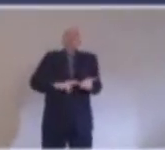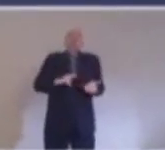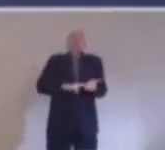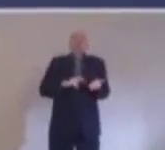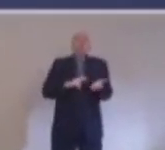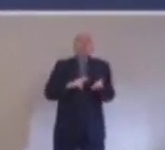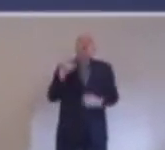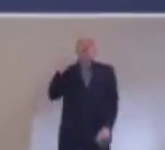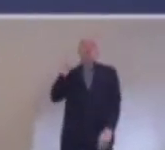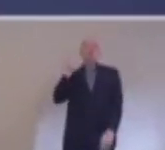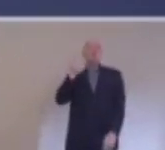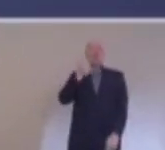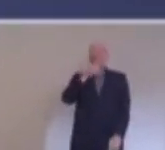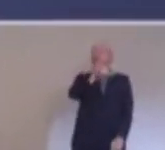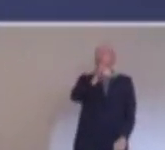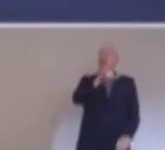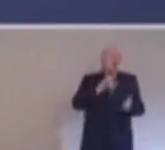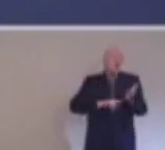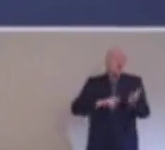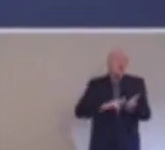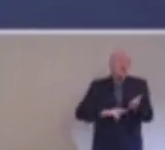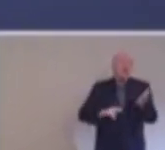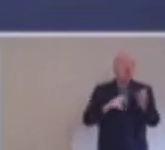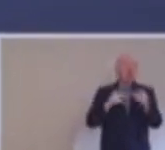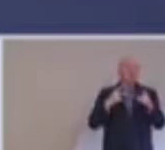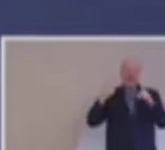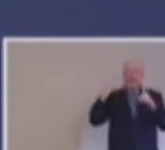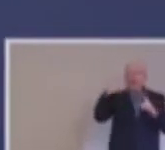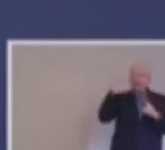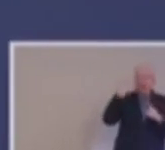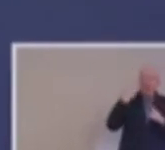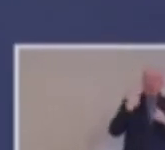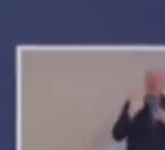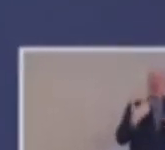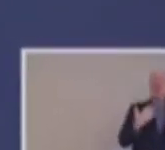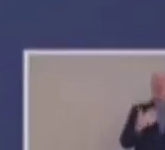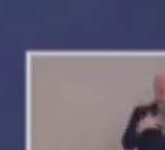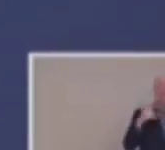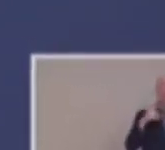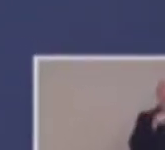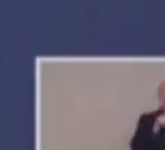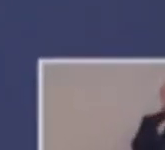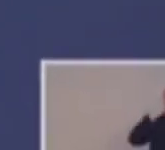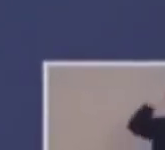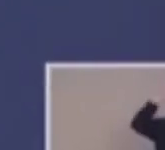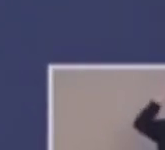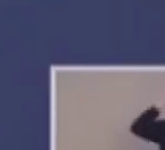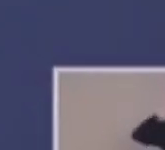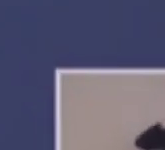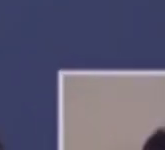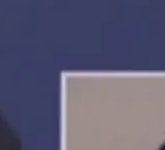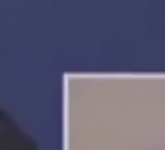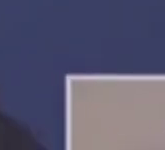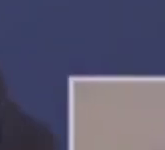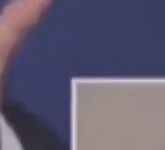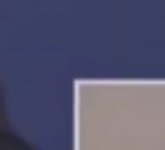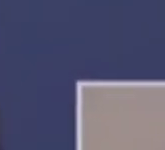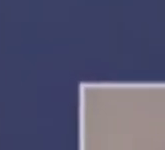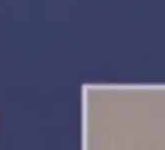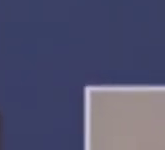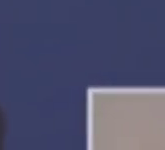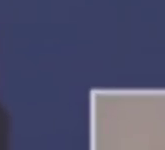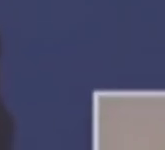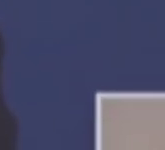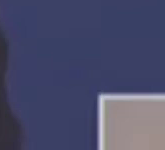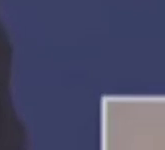plane will be back to normal, and hairdressers will no longer look as though they're handling radioactive isotopes. And when we can go and